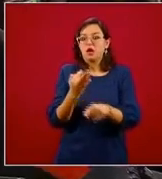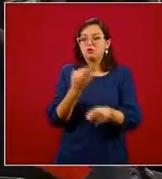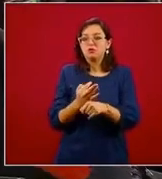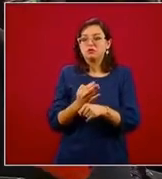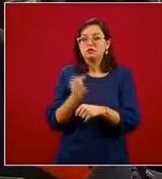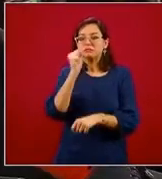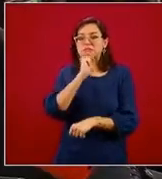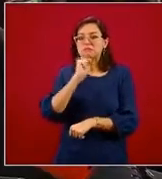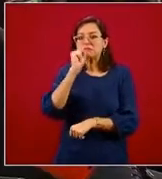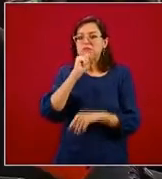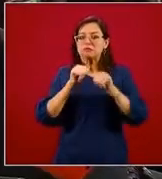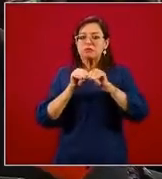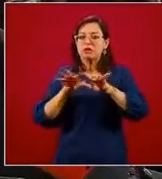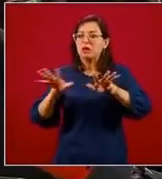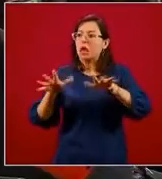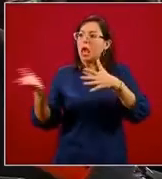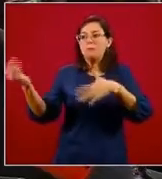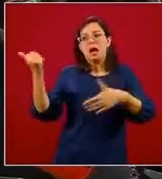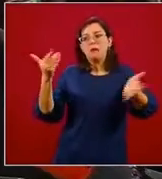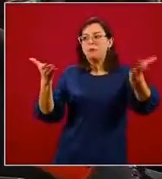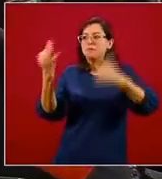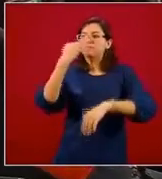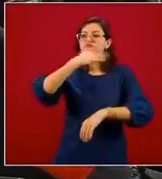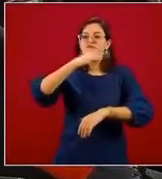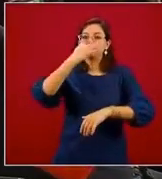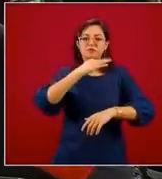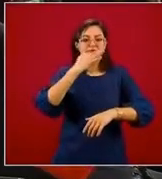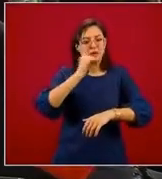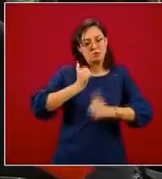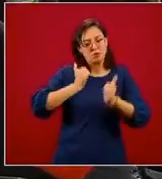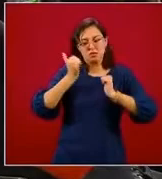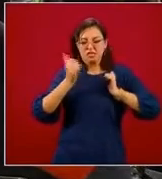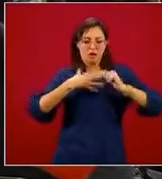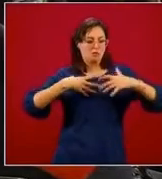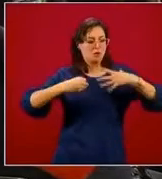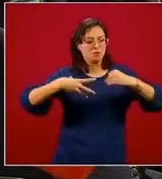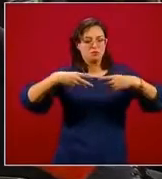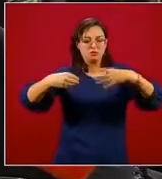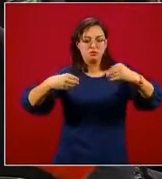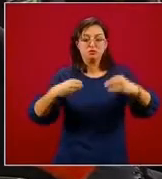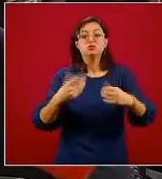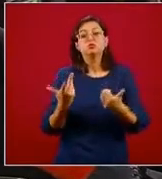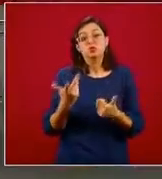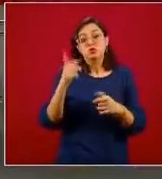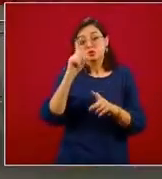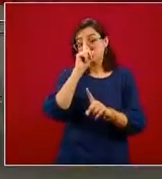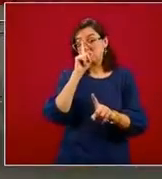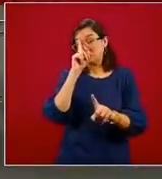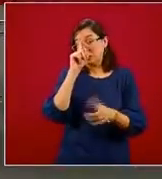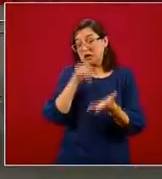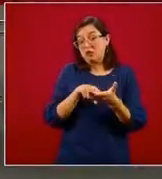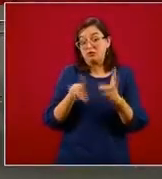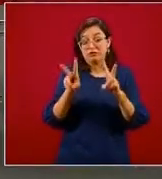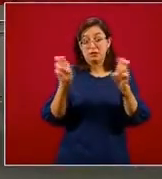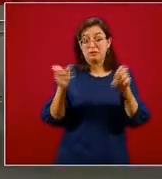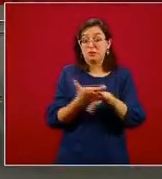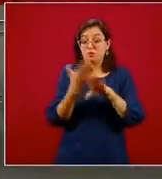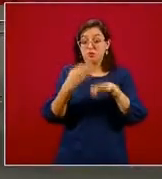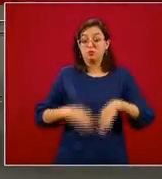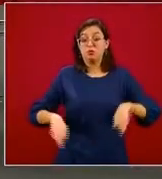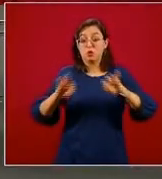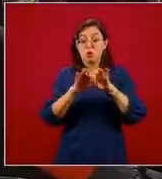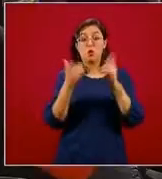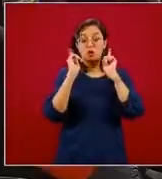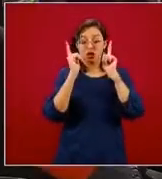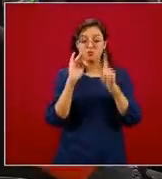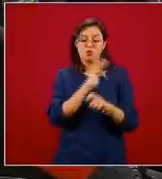very generando important de because there's las been fiestas para que a la gente se rumor convoque, running trabaje y todo esto. around Siento que es un tema about coral, herd ojalá pueda ser immunity. un So espacio en su agenda